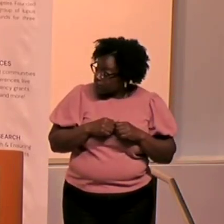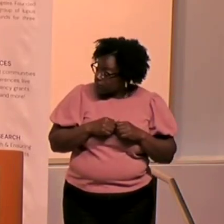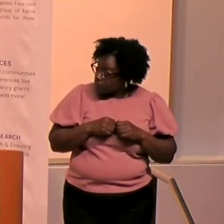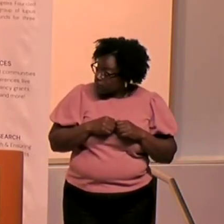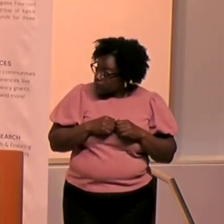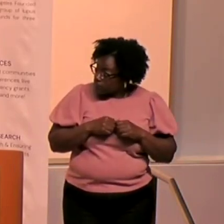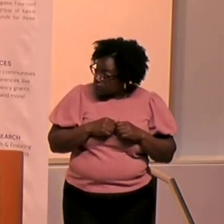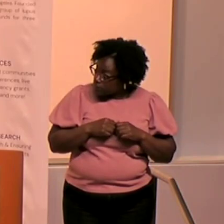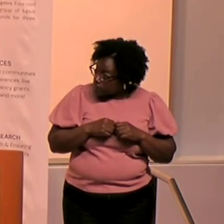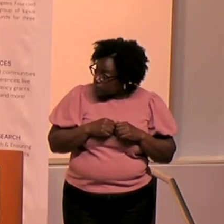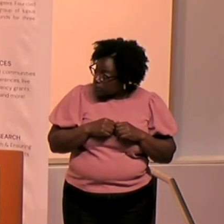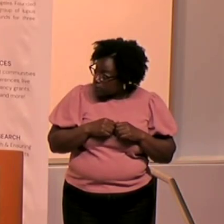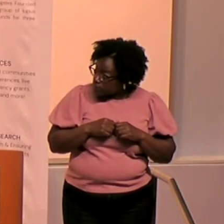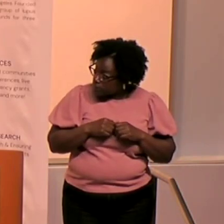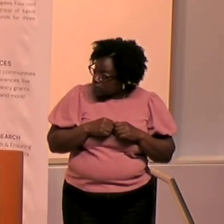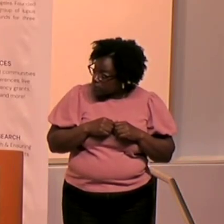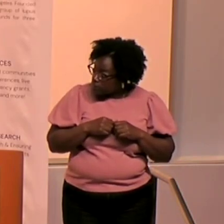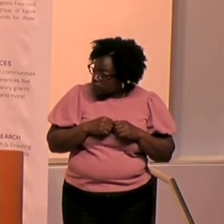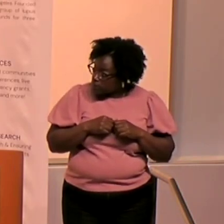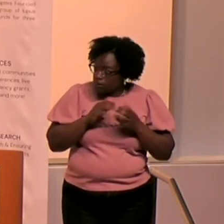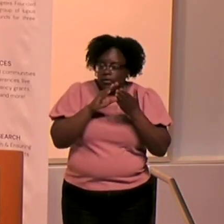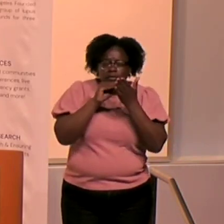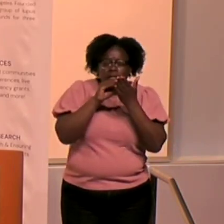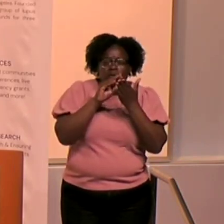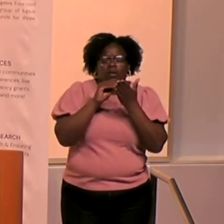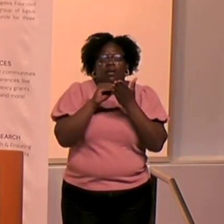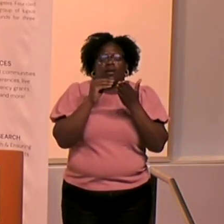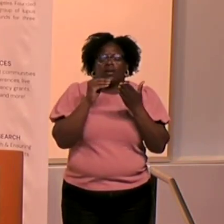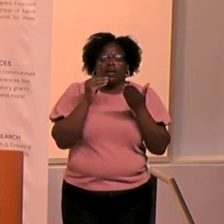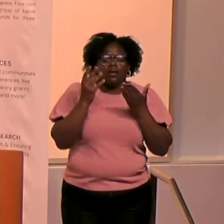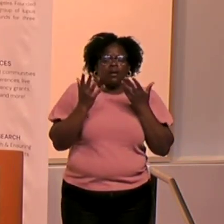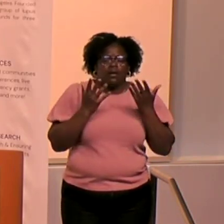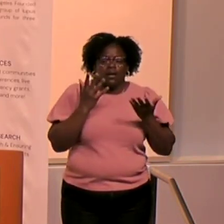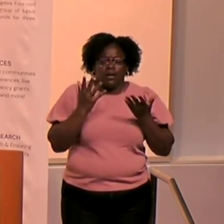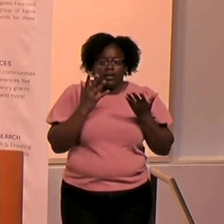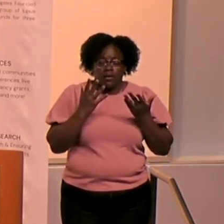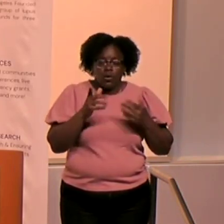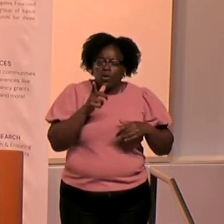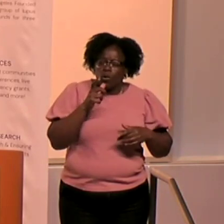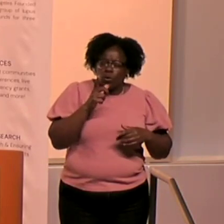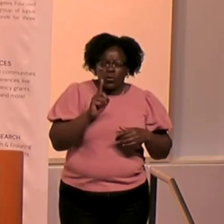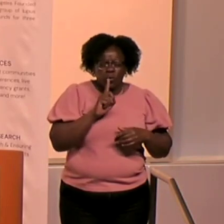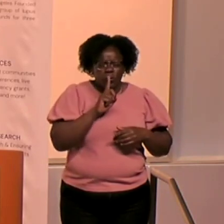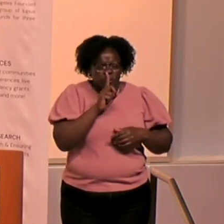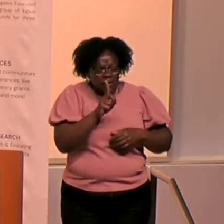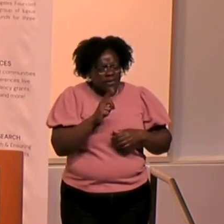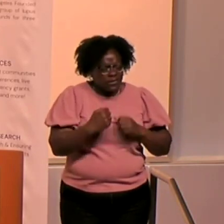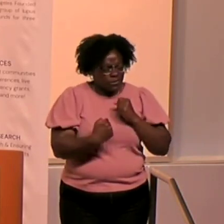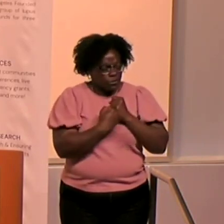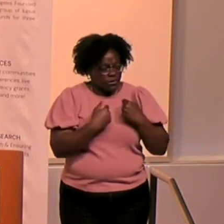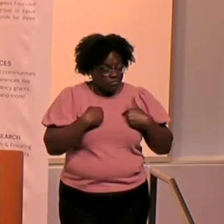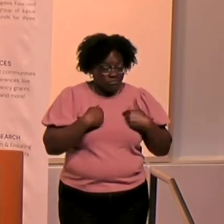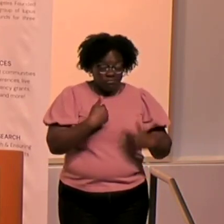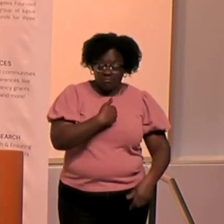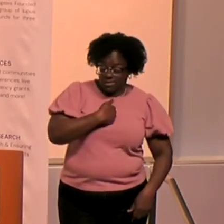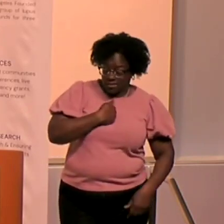learning from, early on that I was going to be my only advocate, really. I had to know